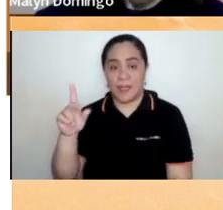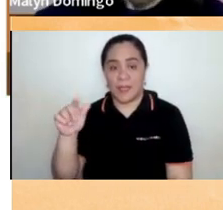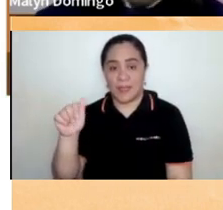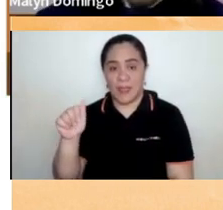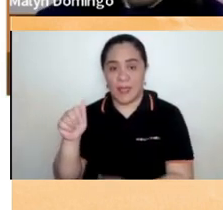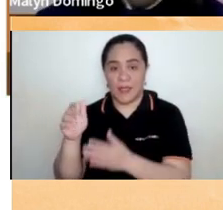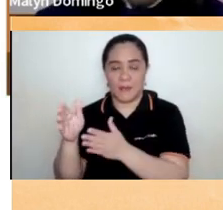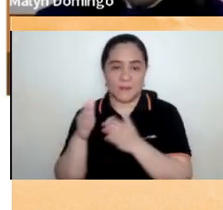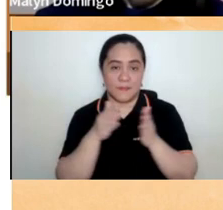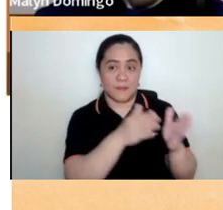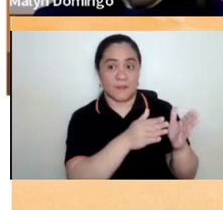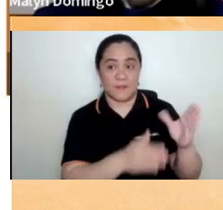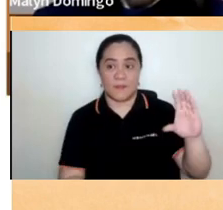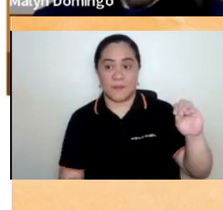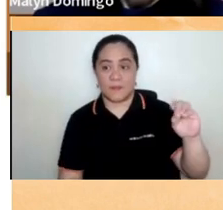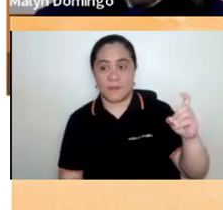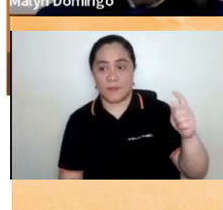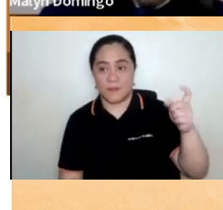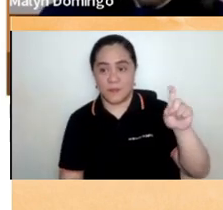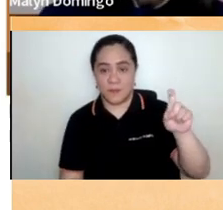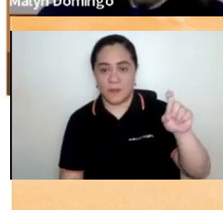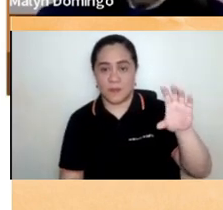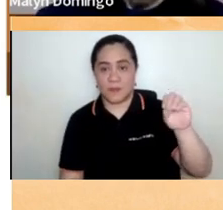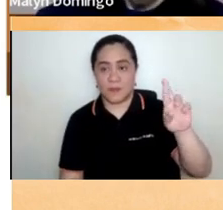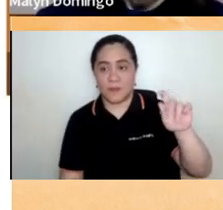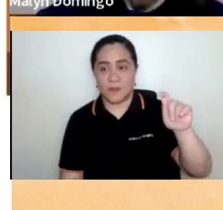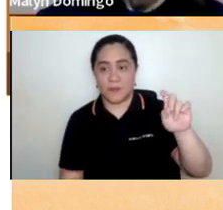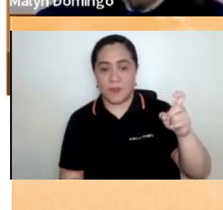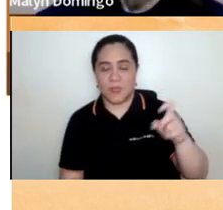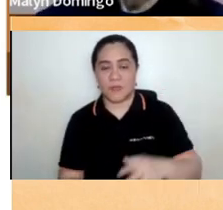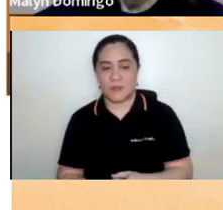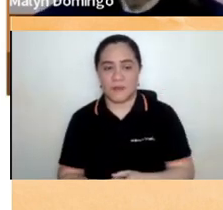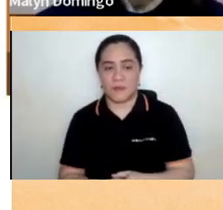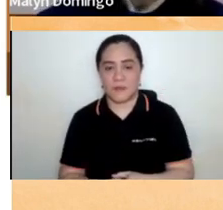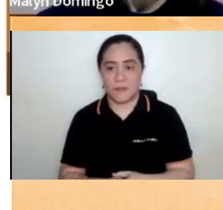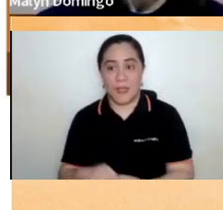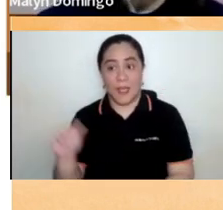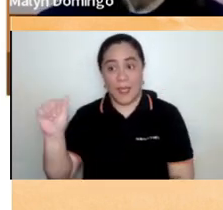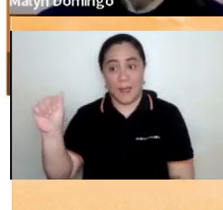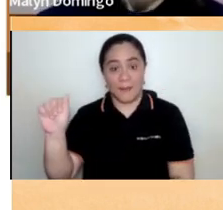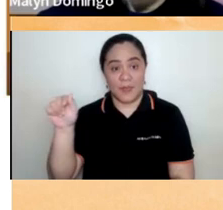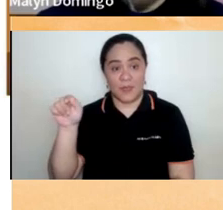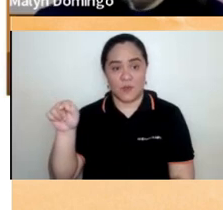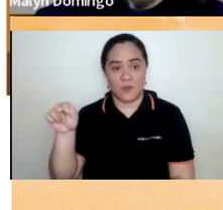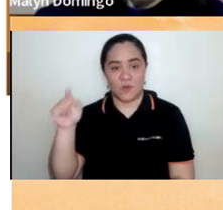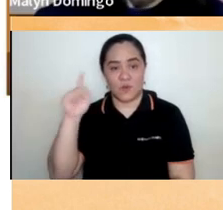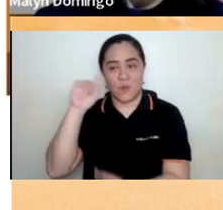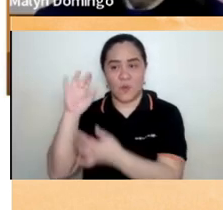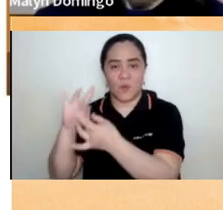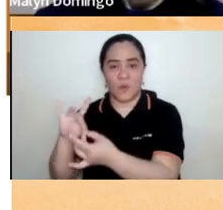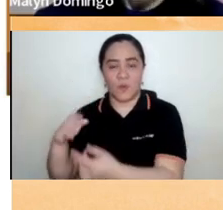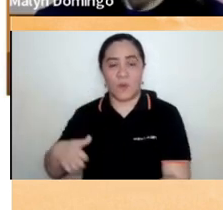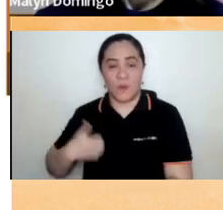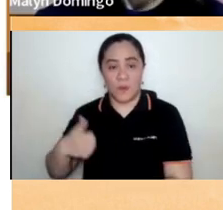cortex pathway. The amygdala is the main processing center of emotions in the brain, while